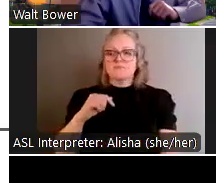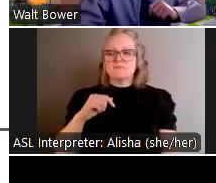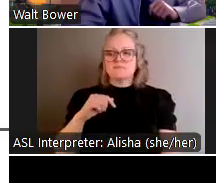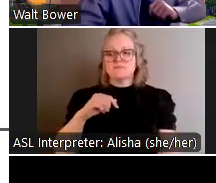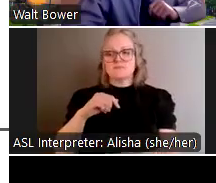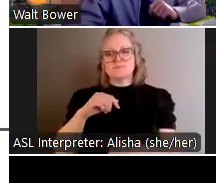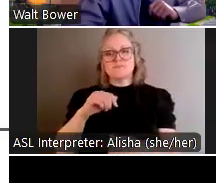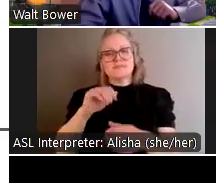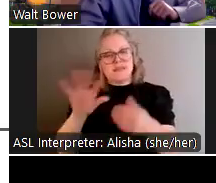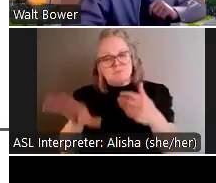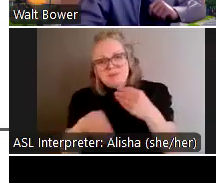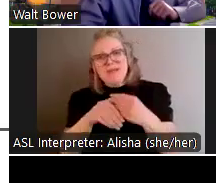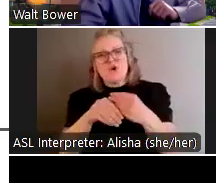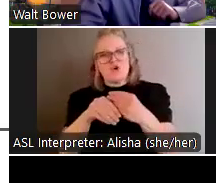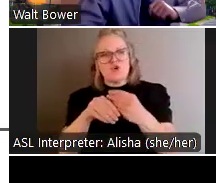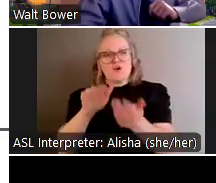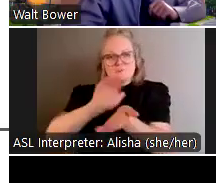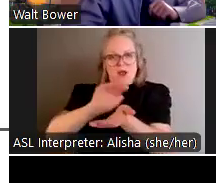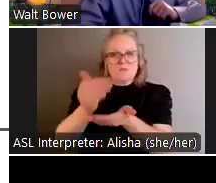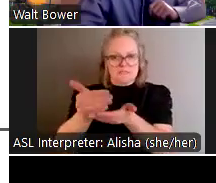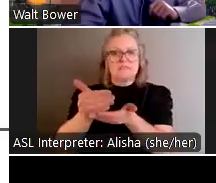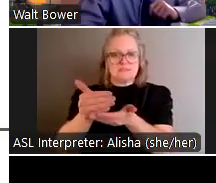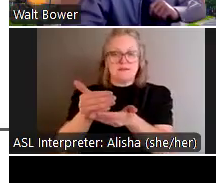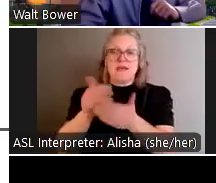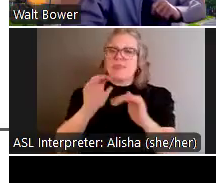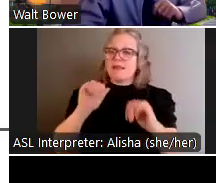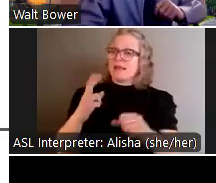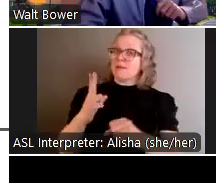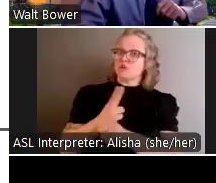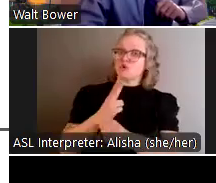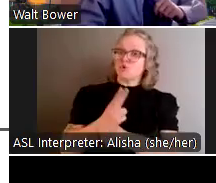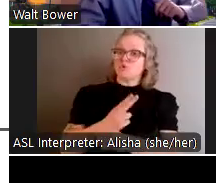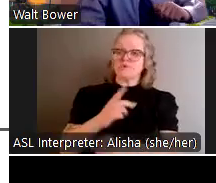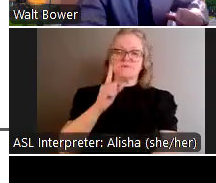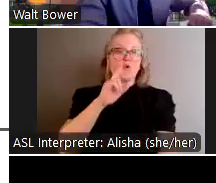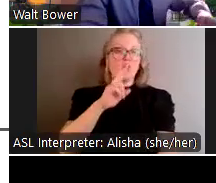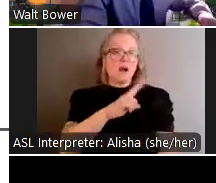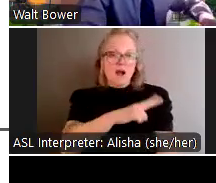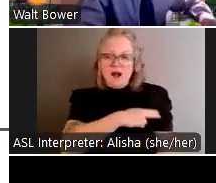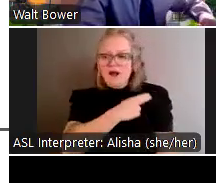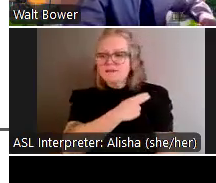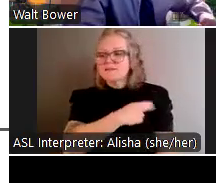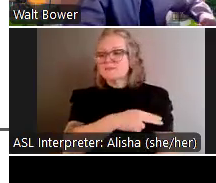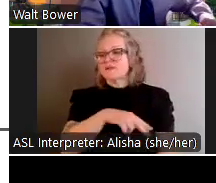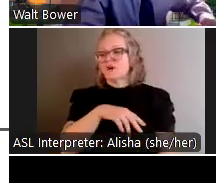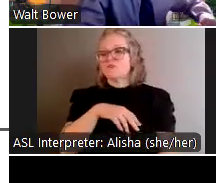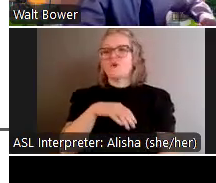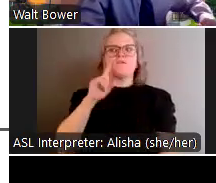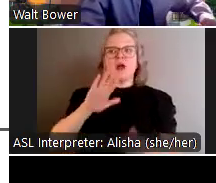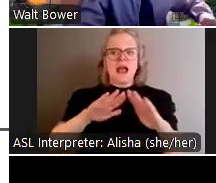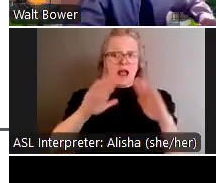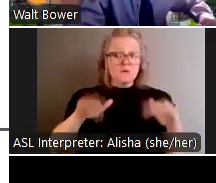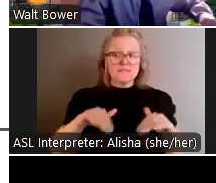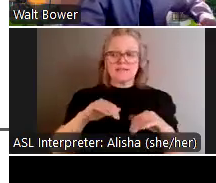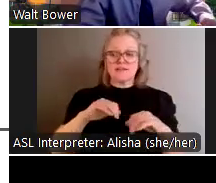supplemental amount that can be used for possible housing security deposit. It